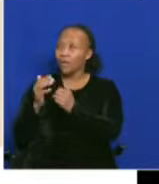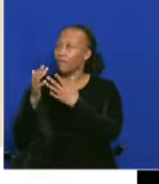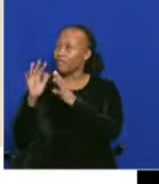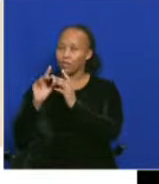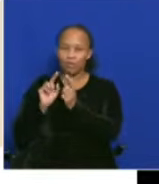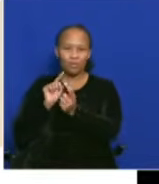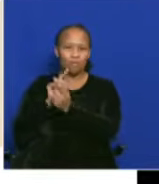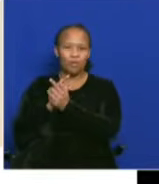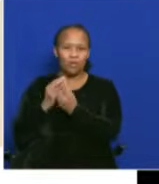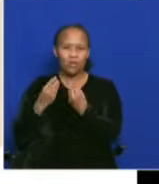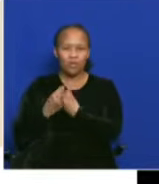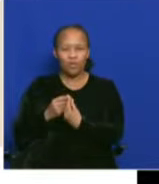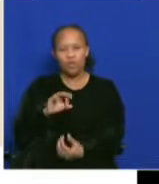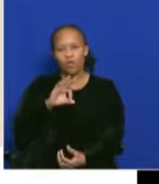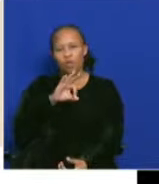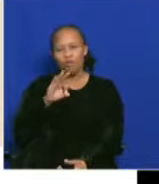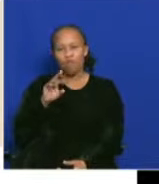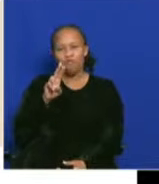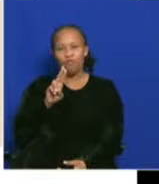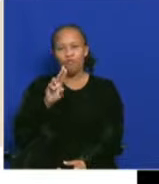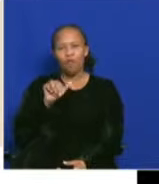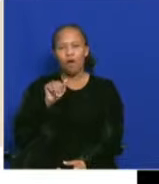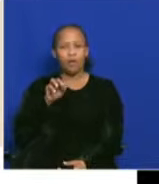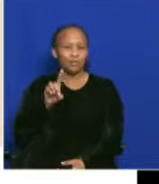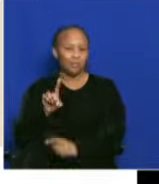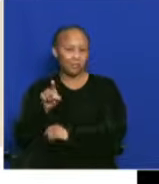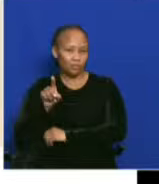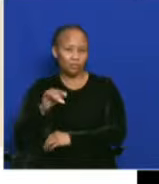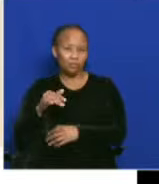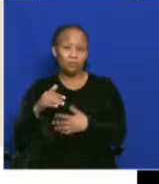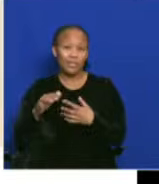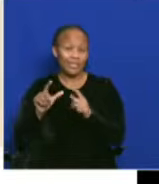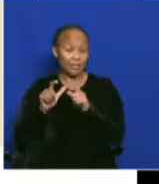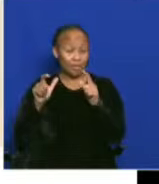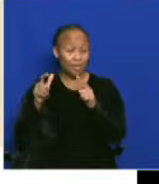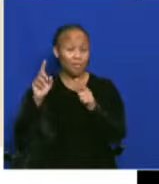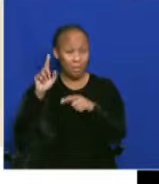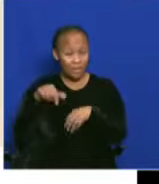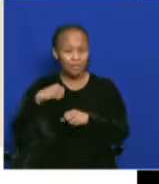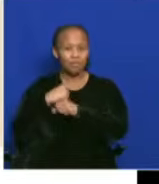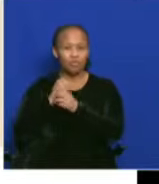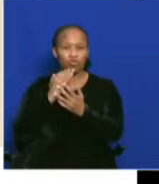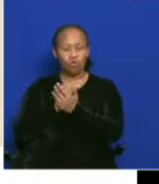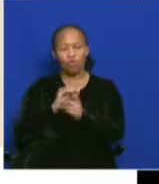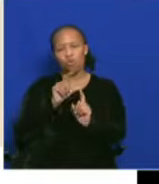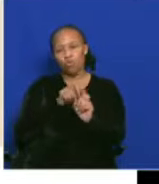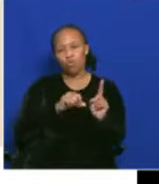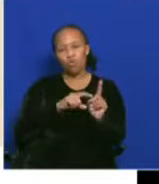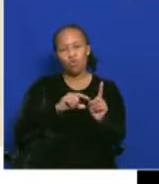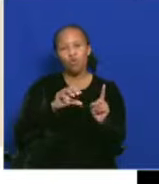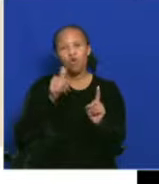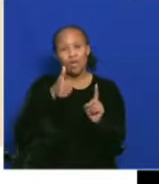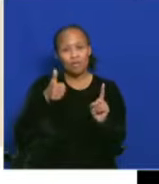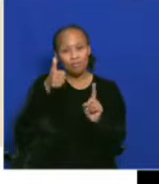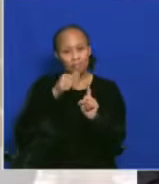big. You will please make sure pilot comes, otherwise meeting fruitless without him.